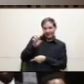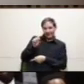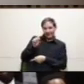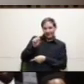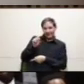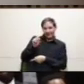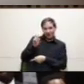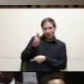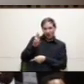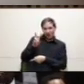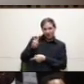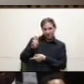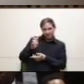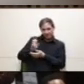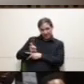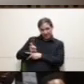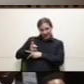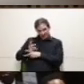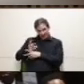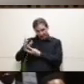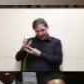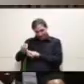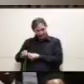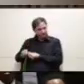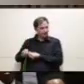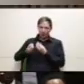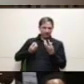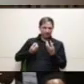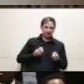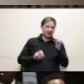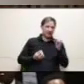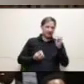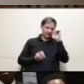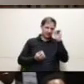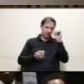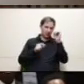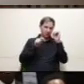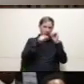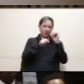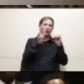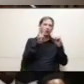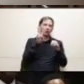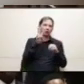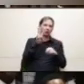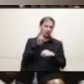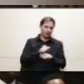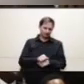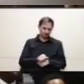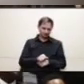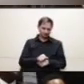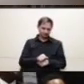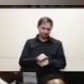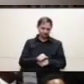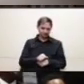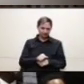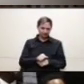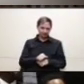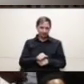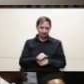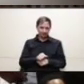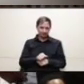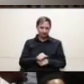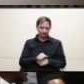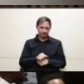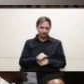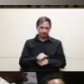expenditure, whilst the ratio is at 0.42. Honorable Chair, we have remedial action to